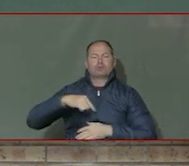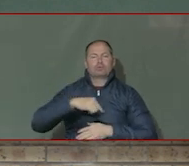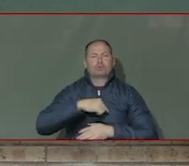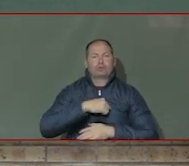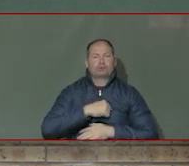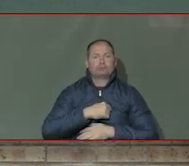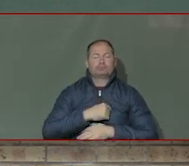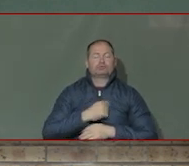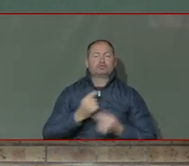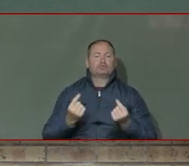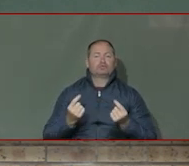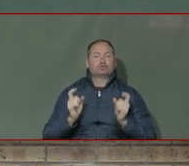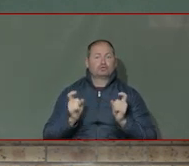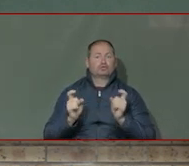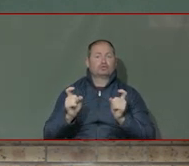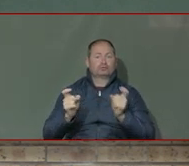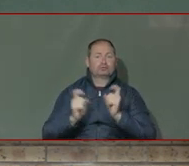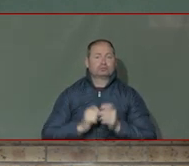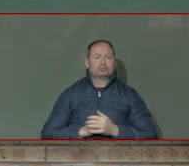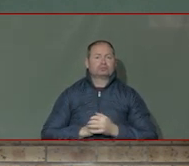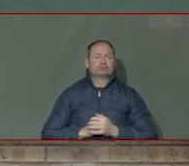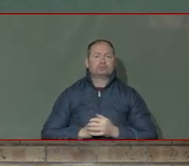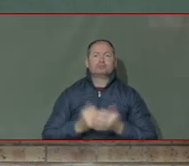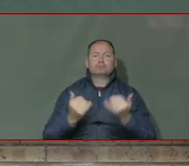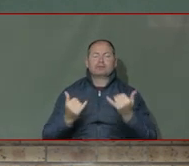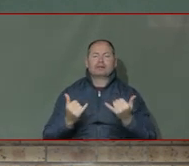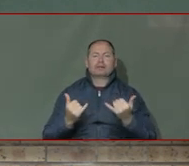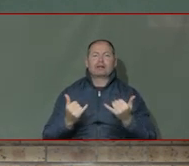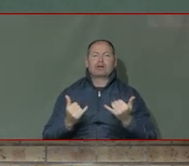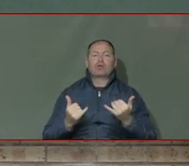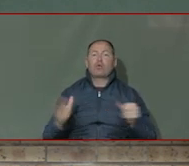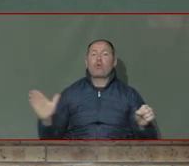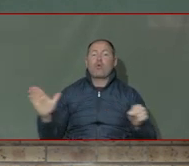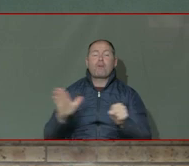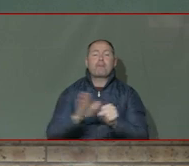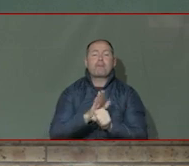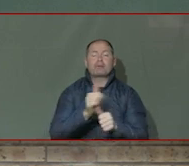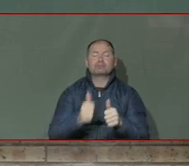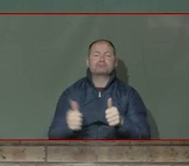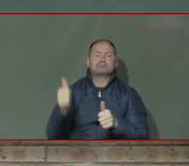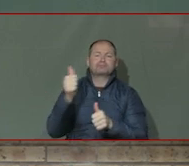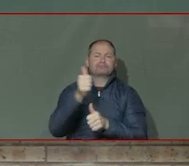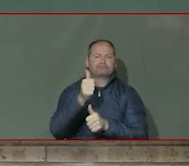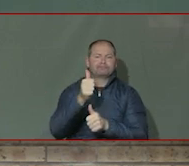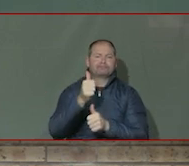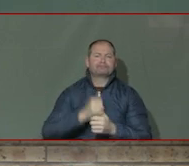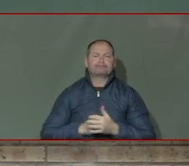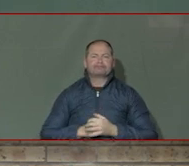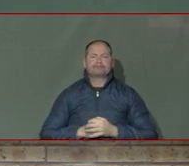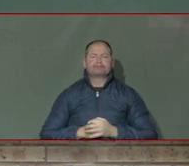identify when are we dealing with complete dominance,